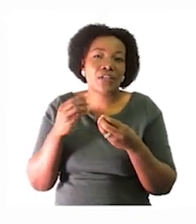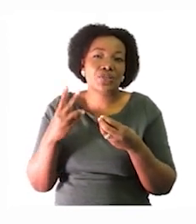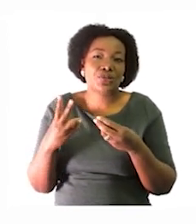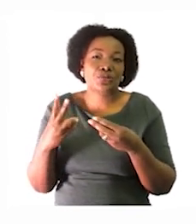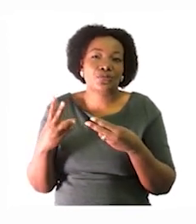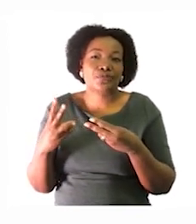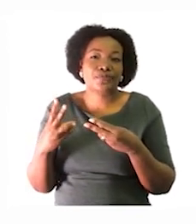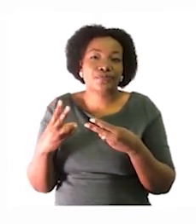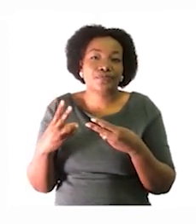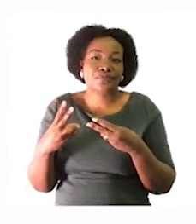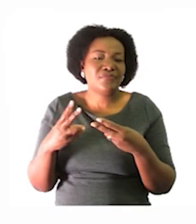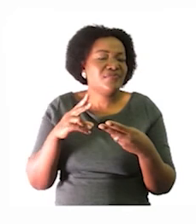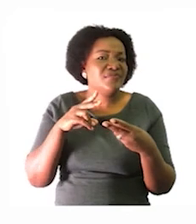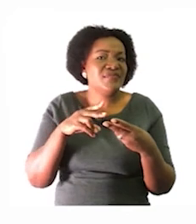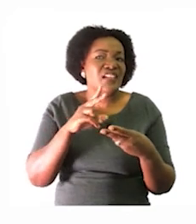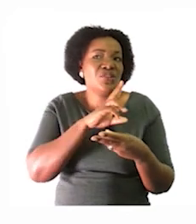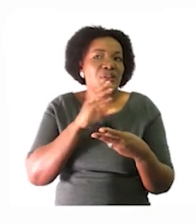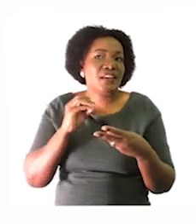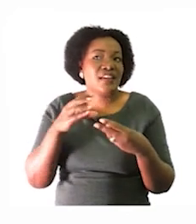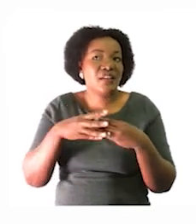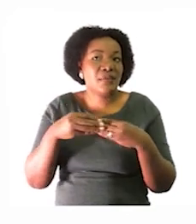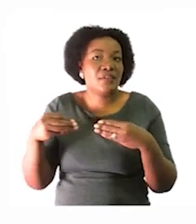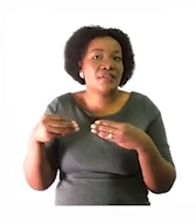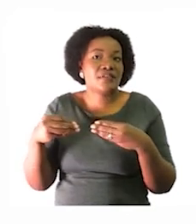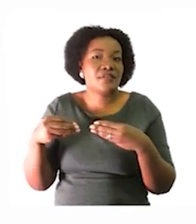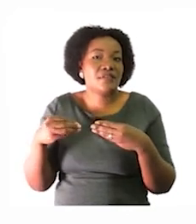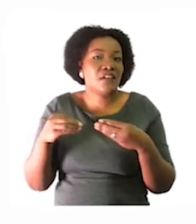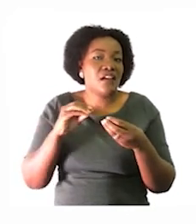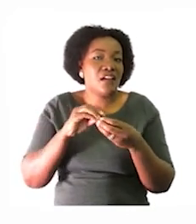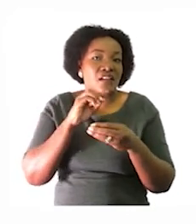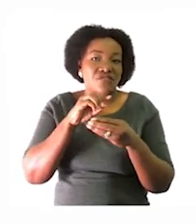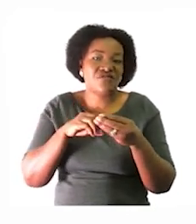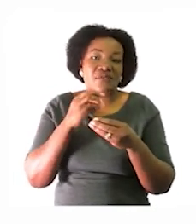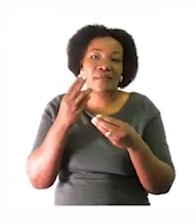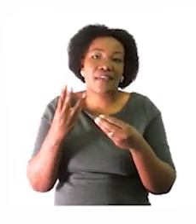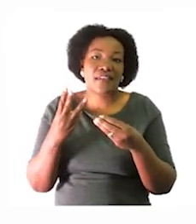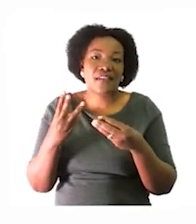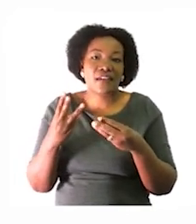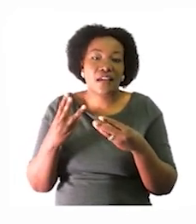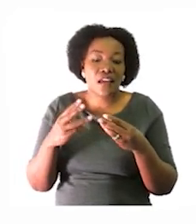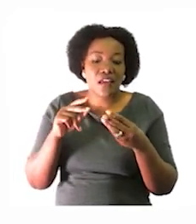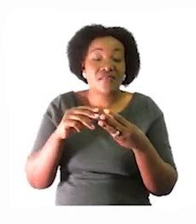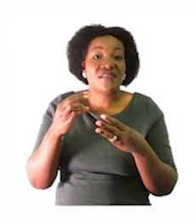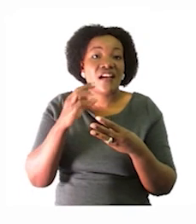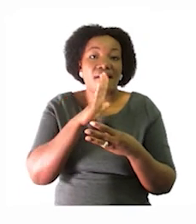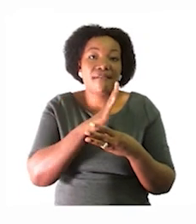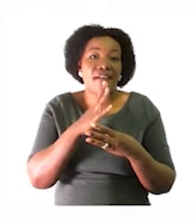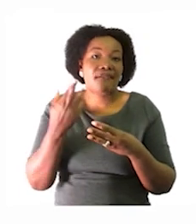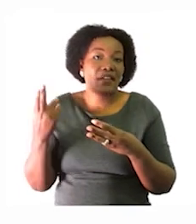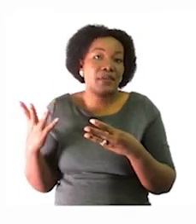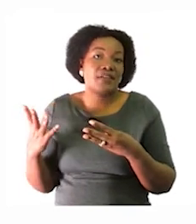2, 20 Namibian dollars, and stall 3, 5 Namibian dollars. So